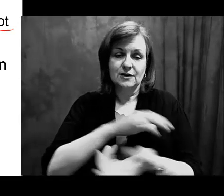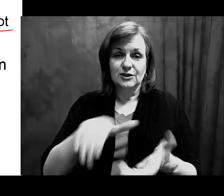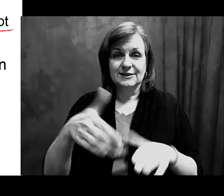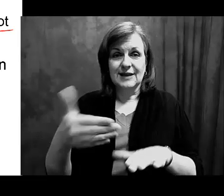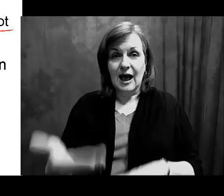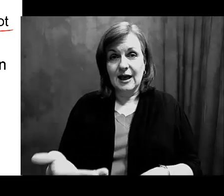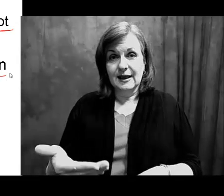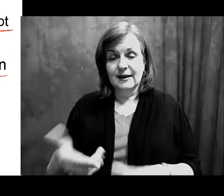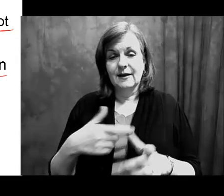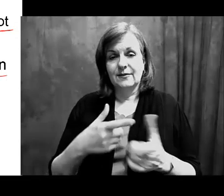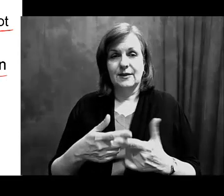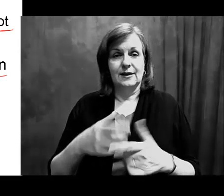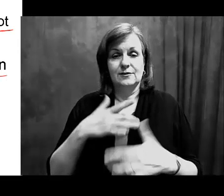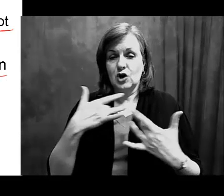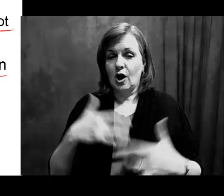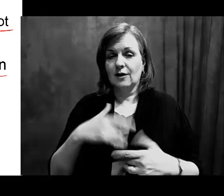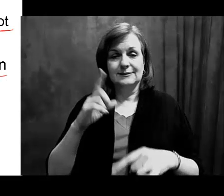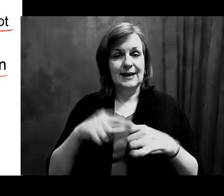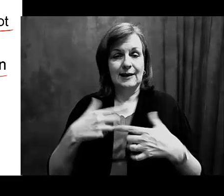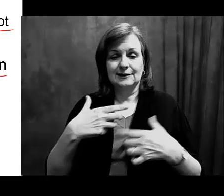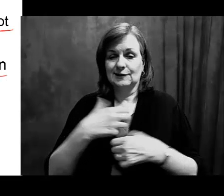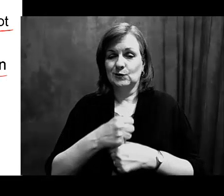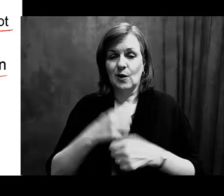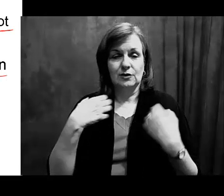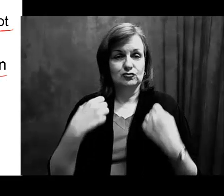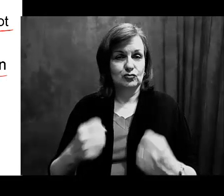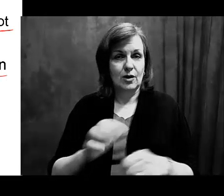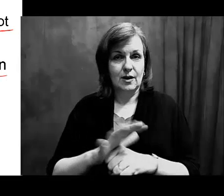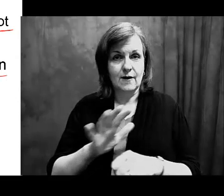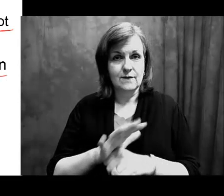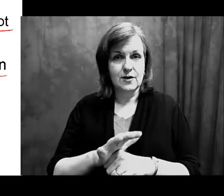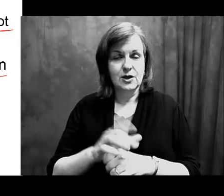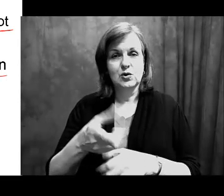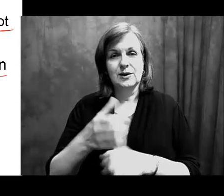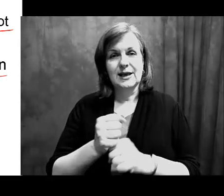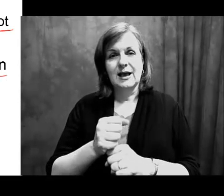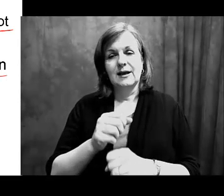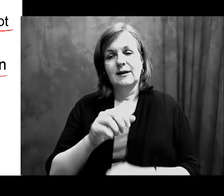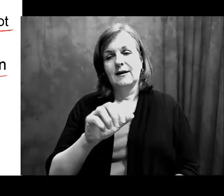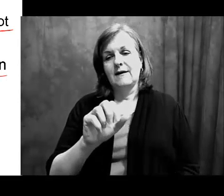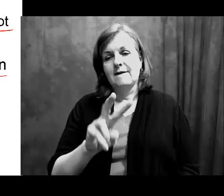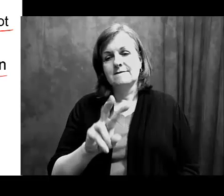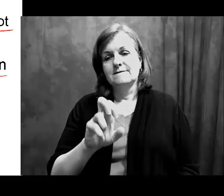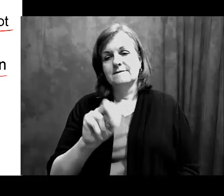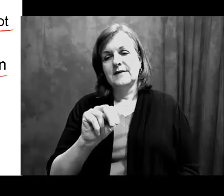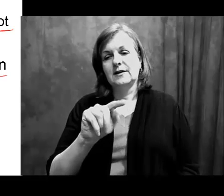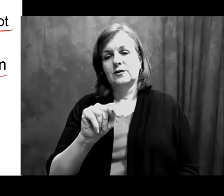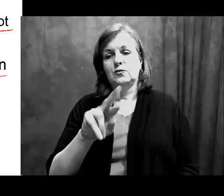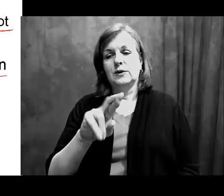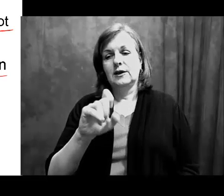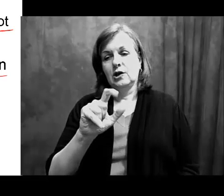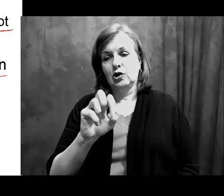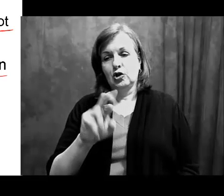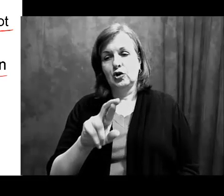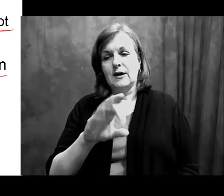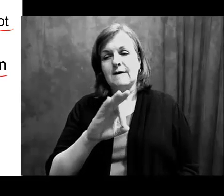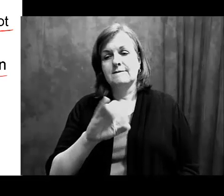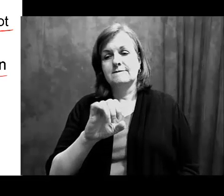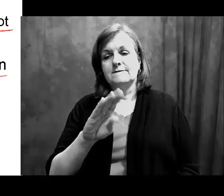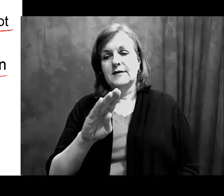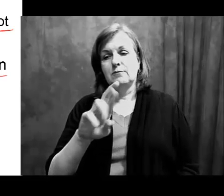cells die, the muscles die, the heart can't contract strongly. You get what we call ventricular